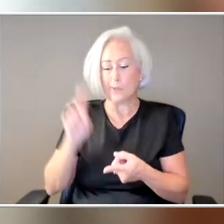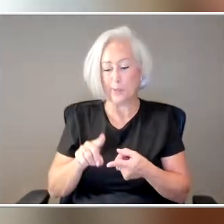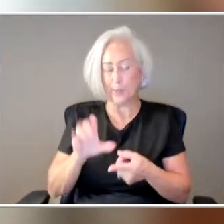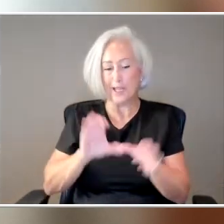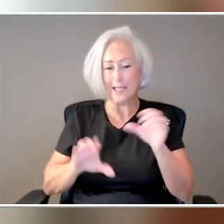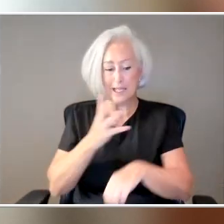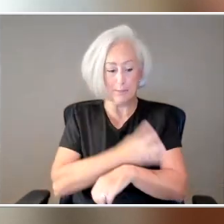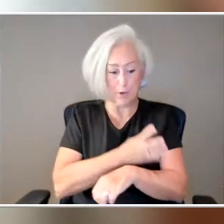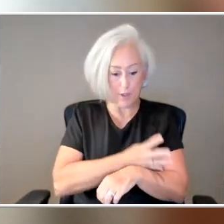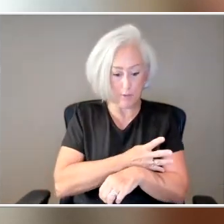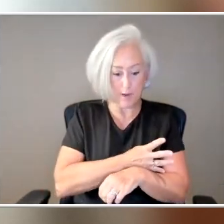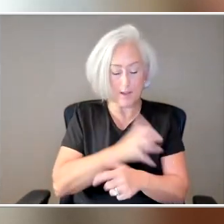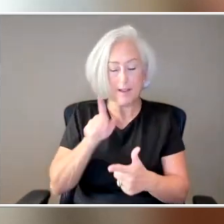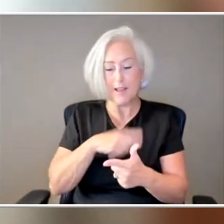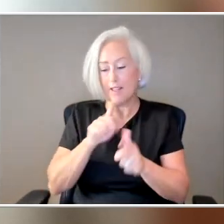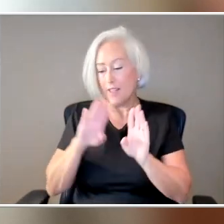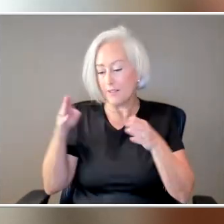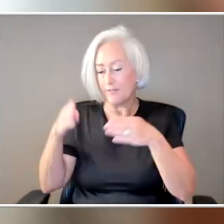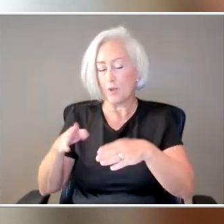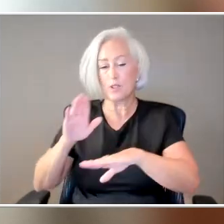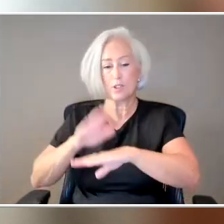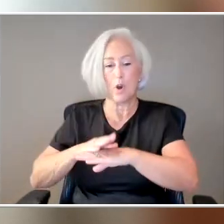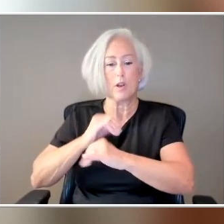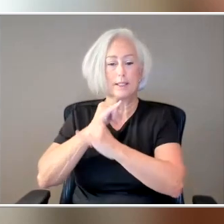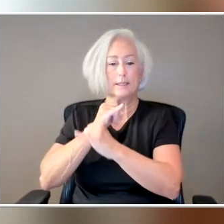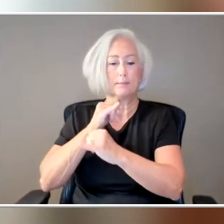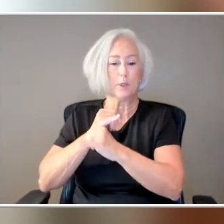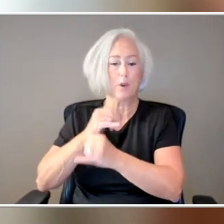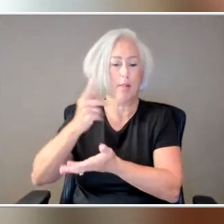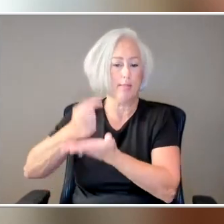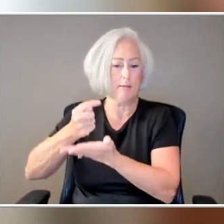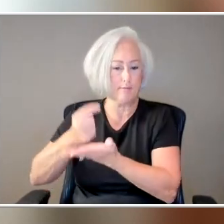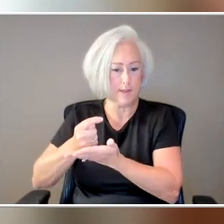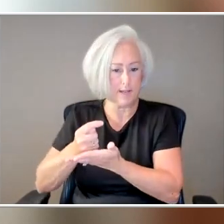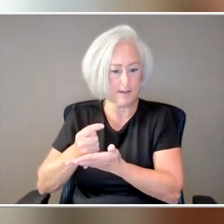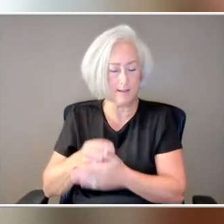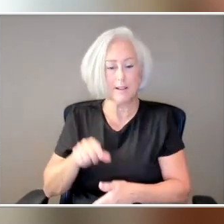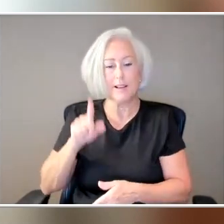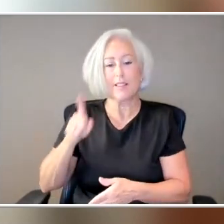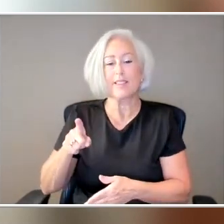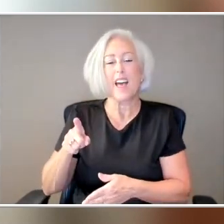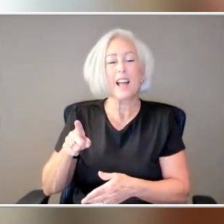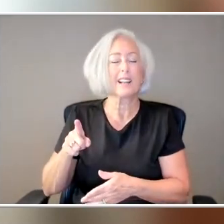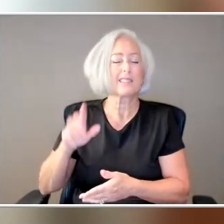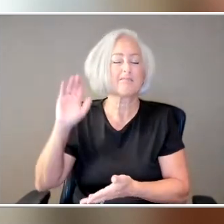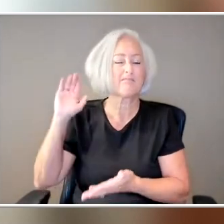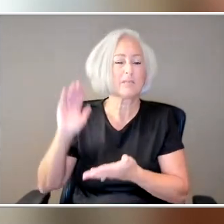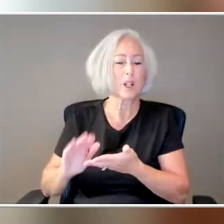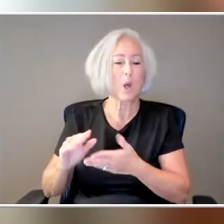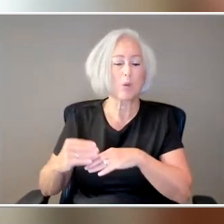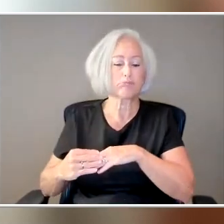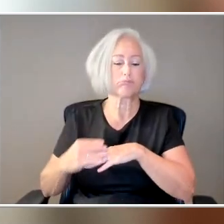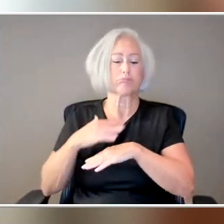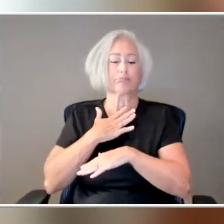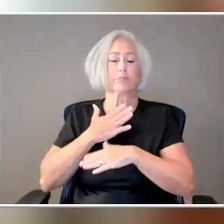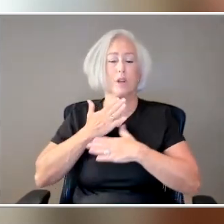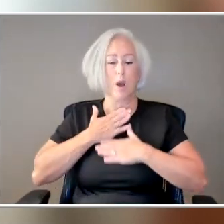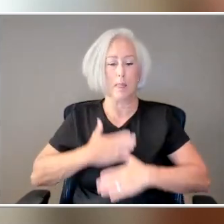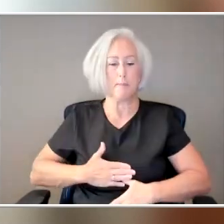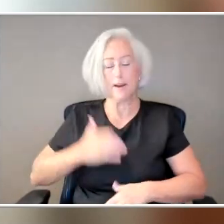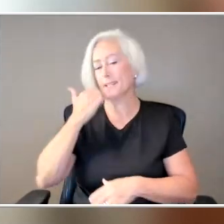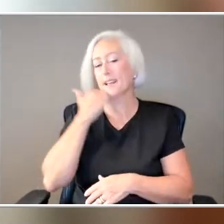continued. Immunotherapy by itself has very low level of side effects, at least on a day-to-day basis. It doesn't